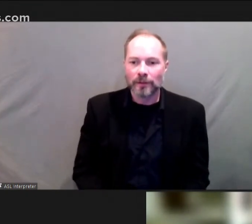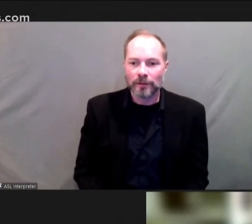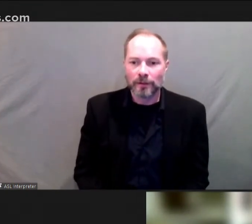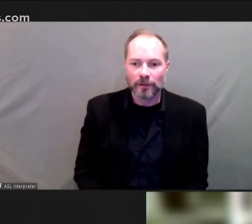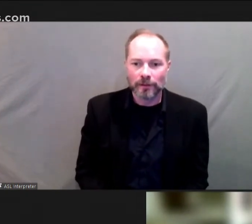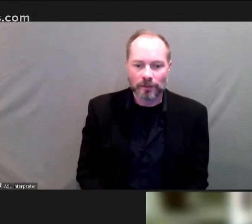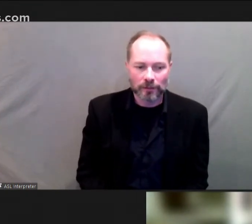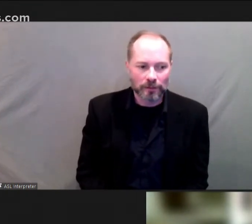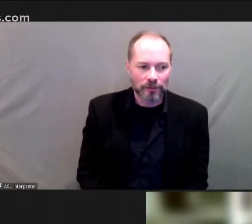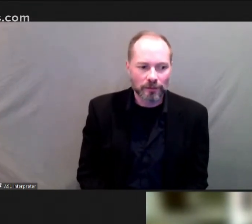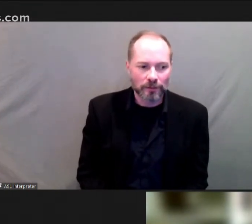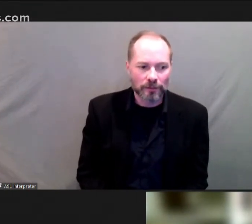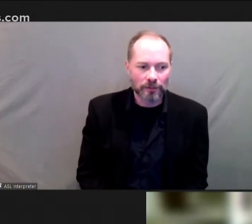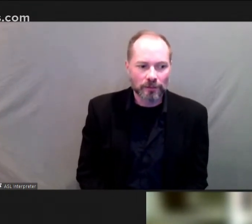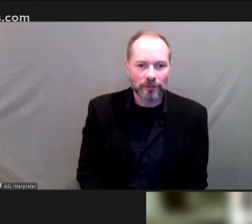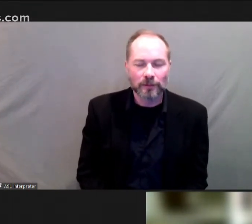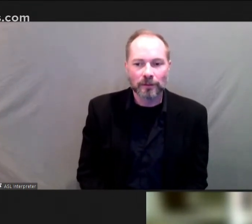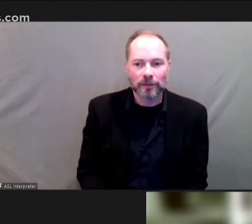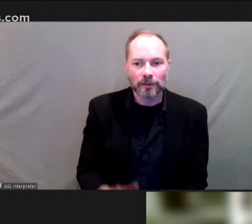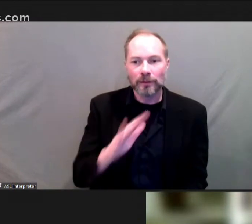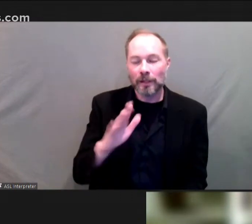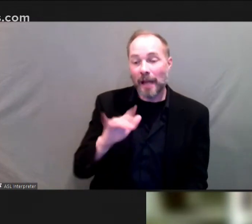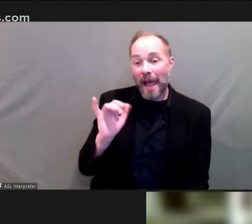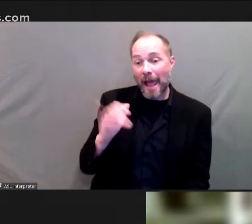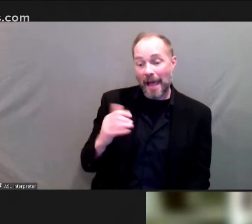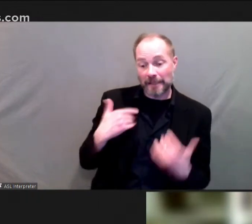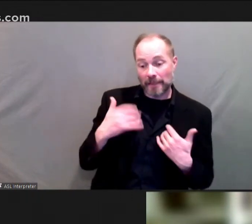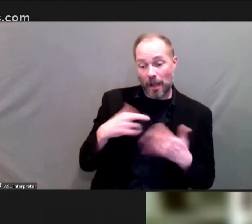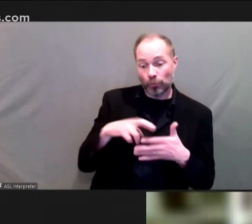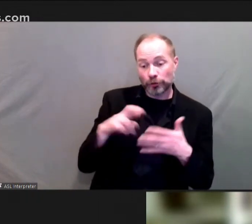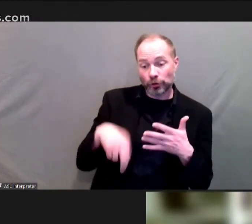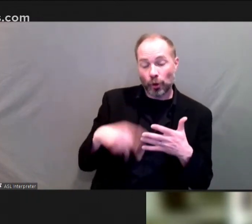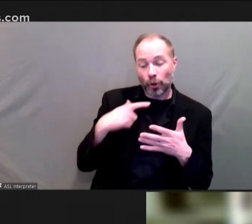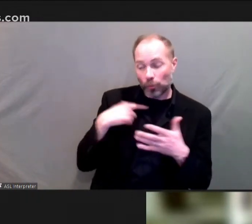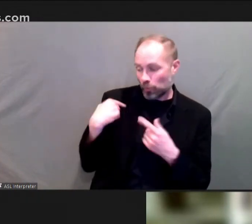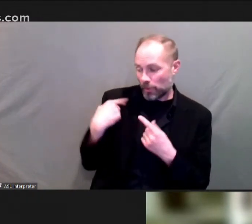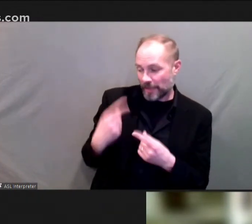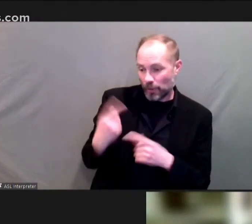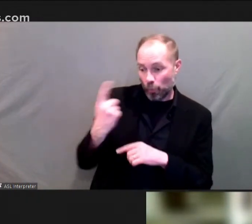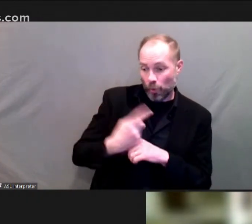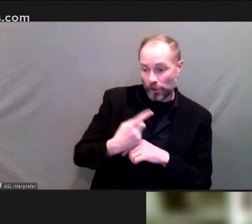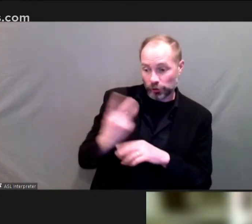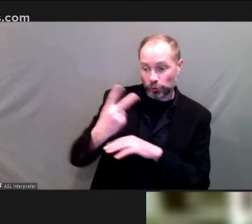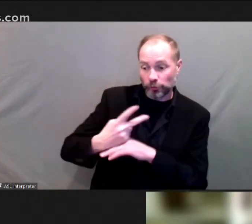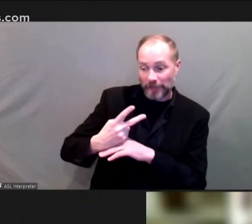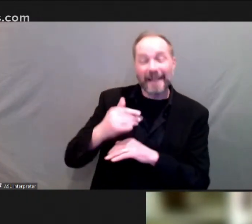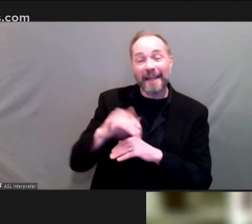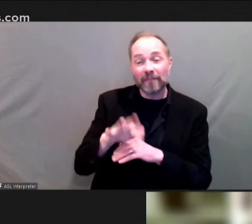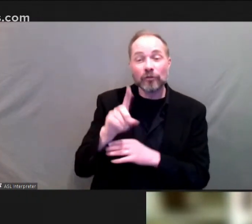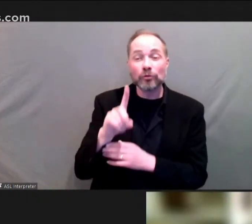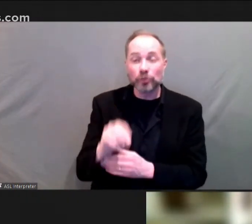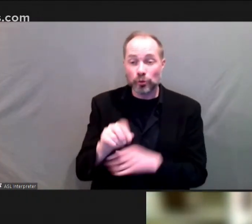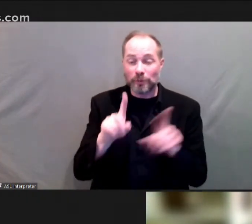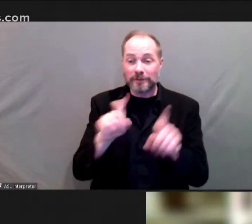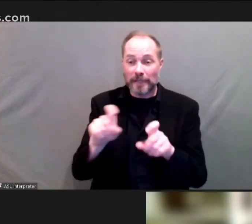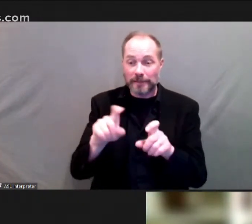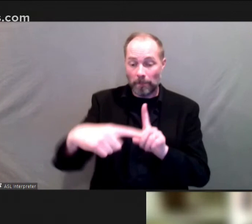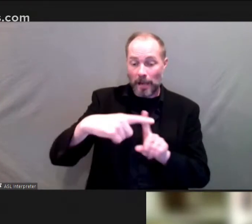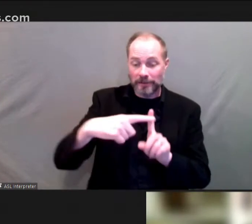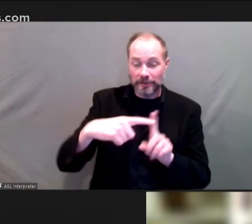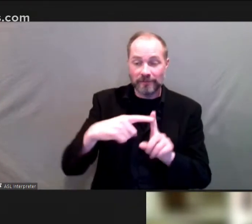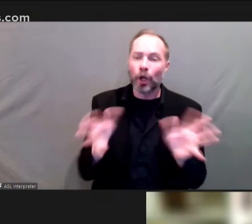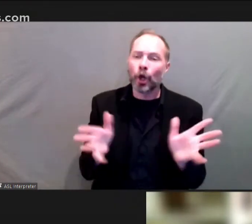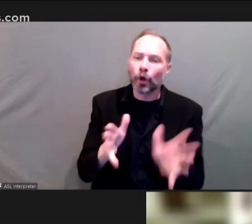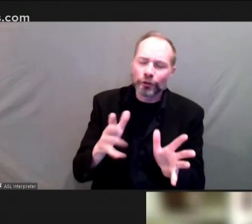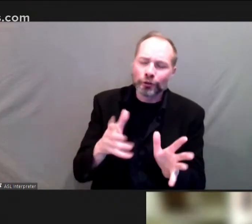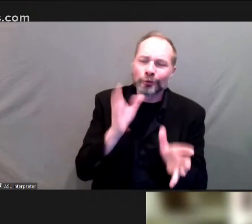within 1 to 2 days. If you do test positive, I encourage you to stay hydrated, stay away from others, isolate,